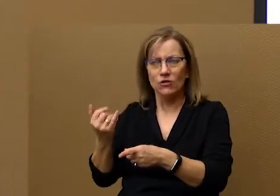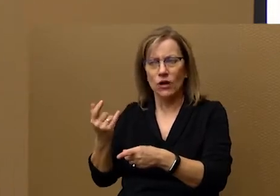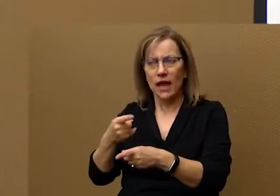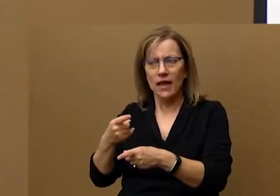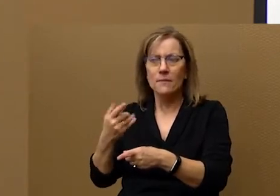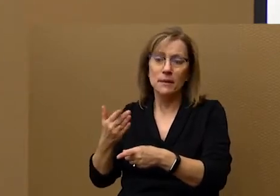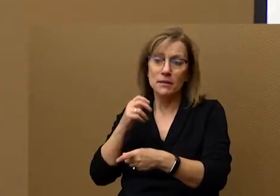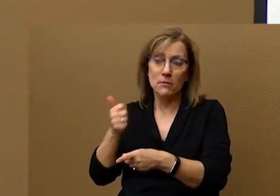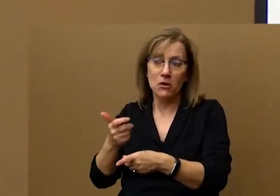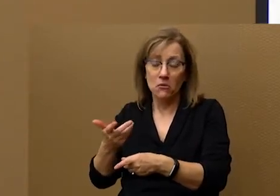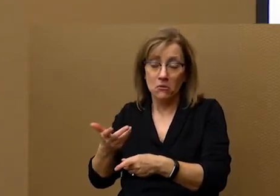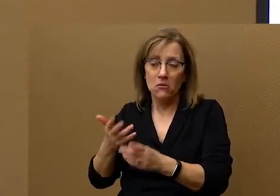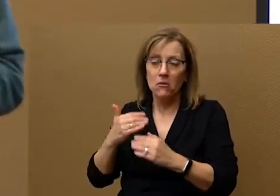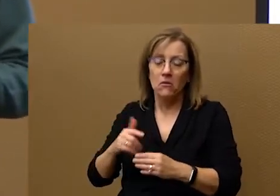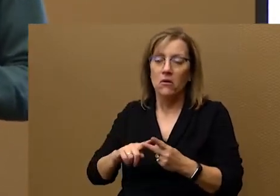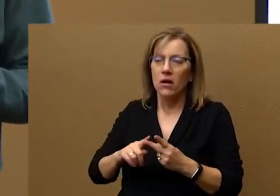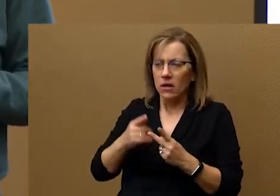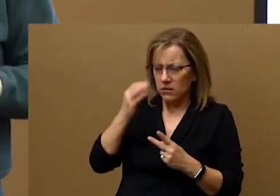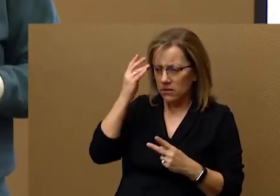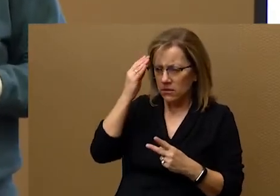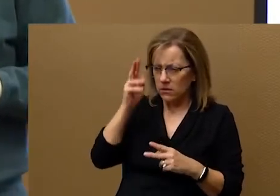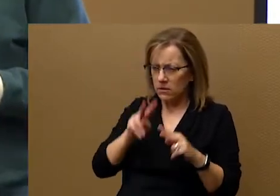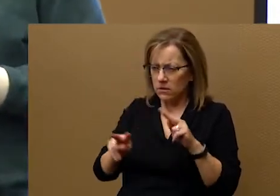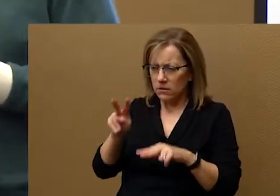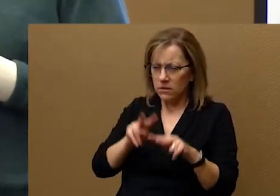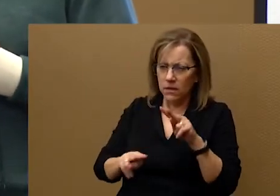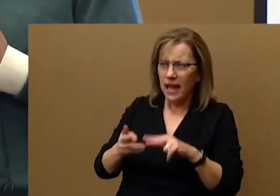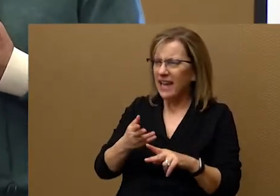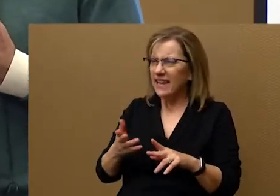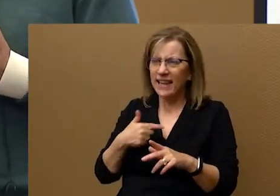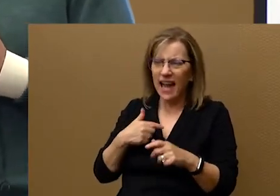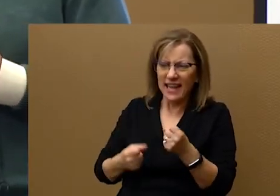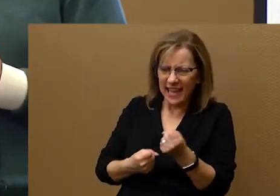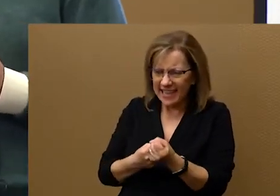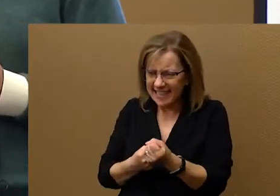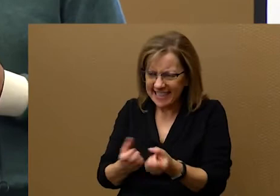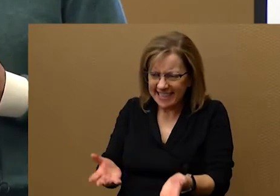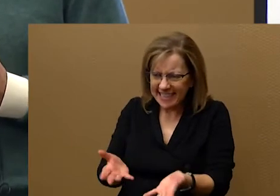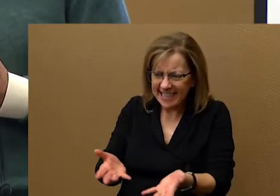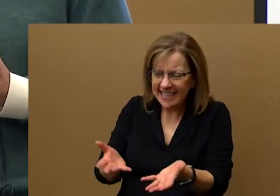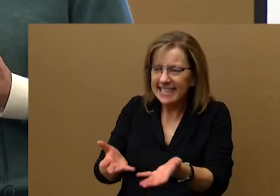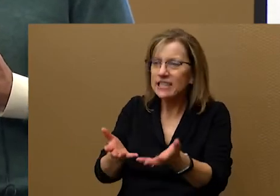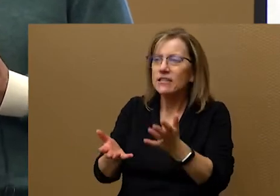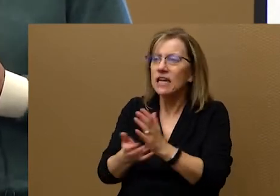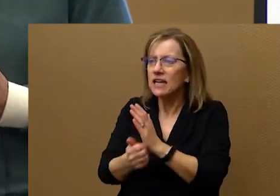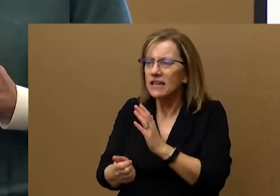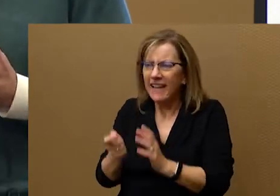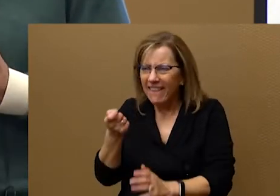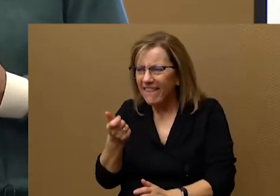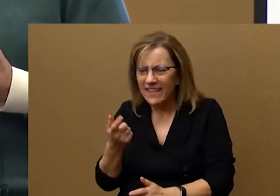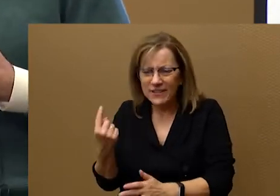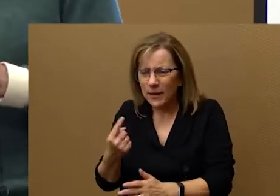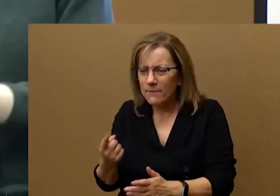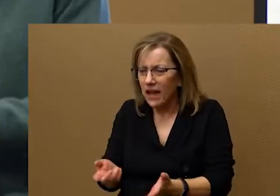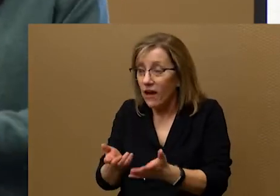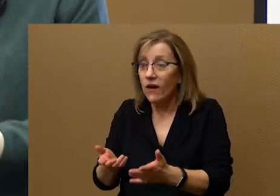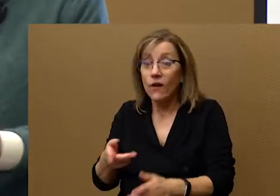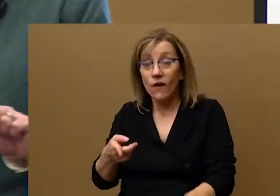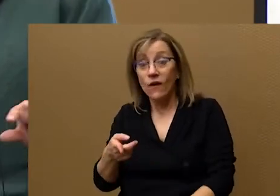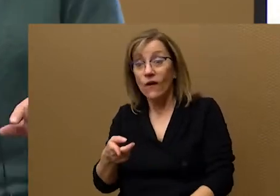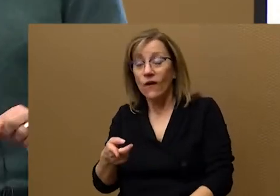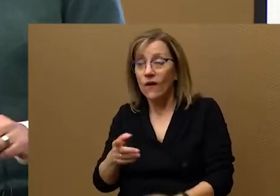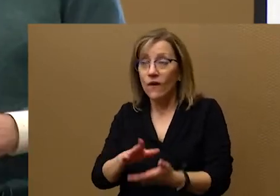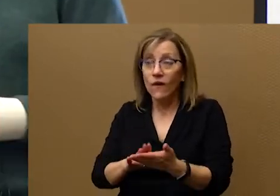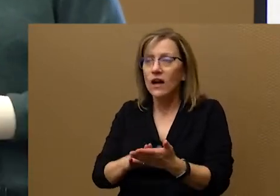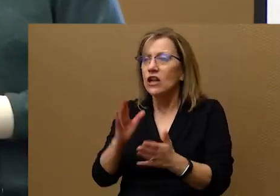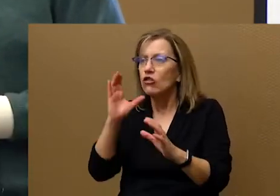he'll talk tomorrow. Second thing, I'm thinking to myself, look for anything that I can affirm. Any example of a